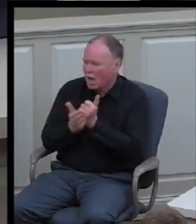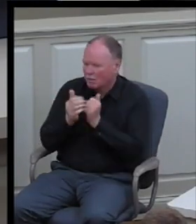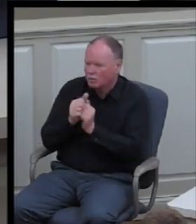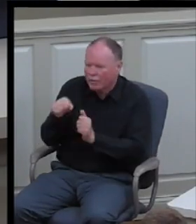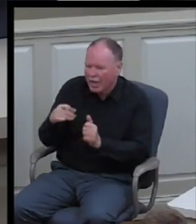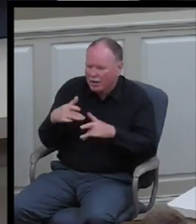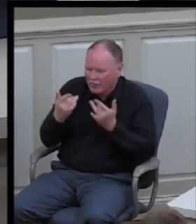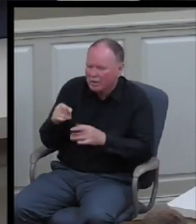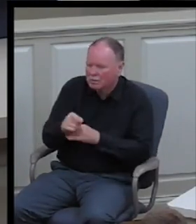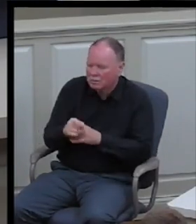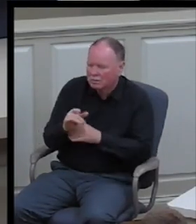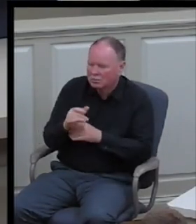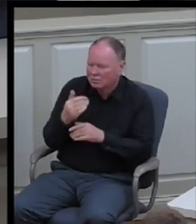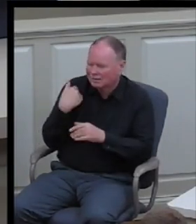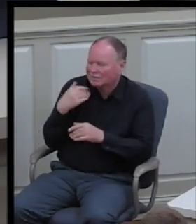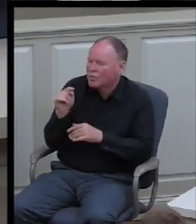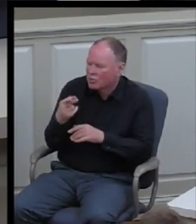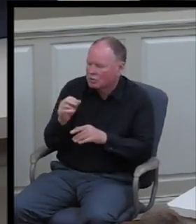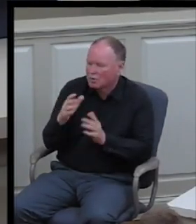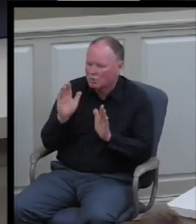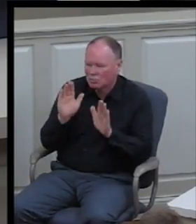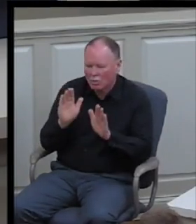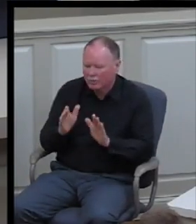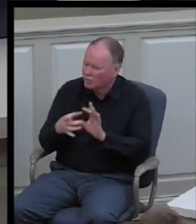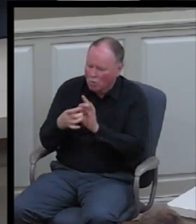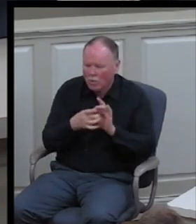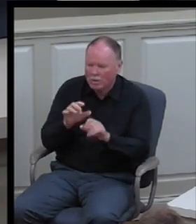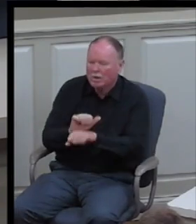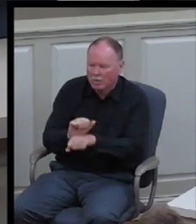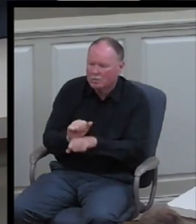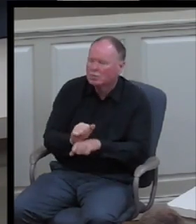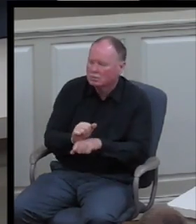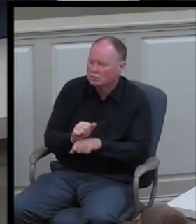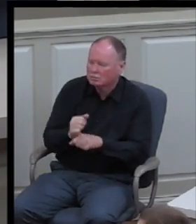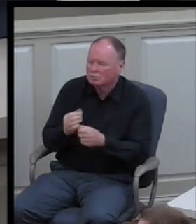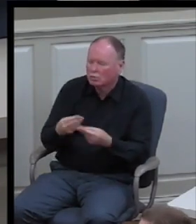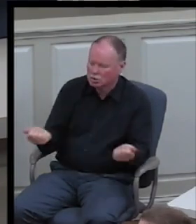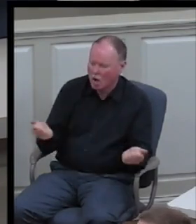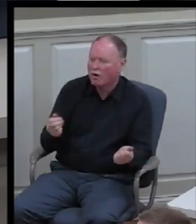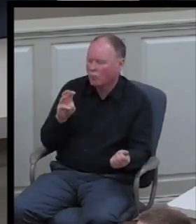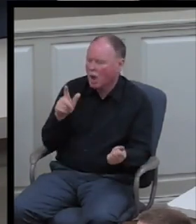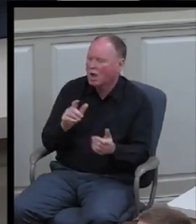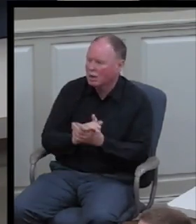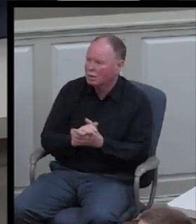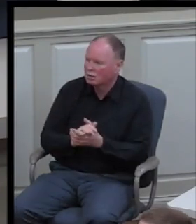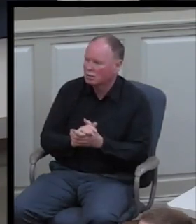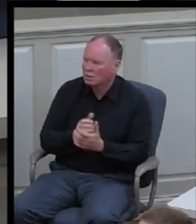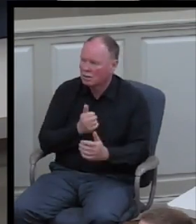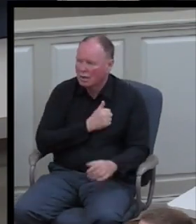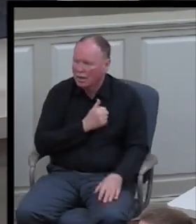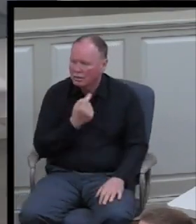that detail last Thursday. It was a great coordinated effort. It resolved itself very well. Yeah. Yep. Sad you had to